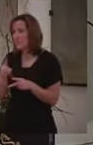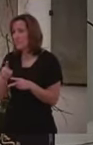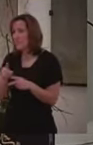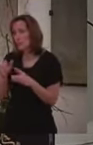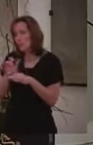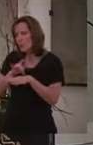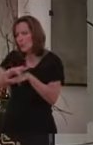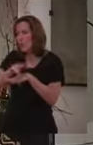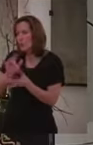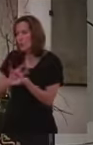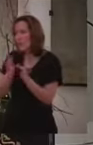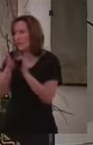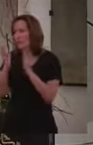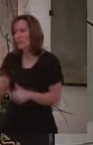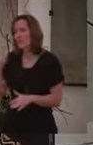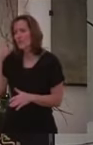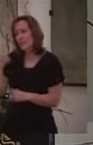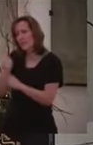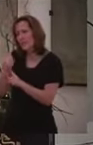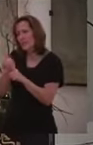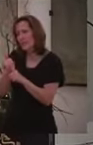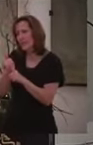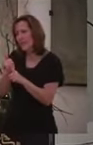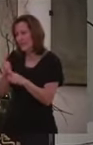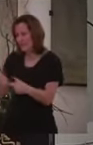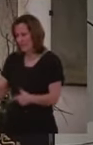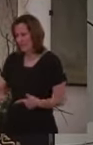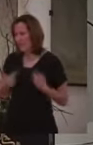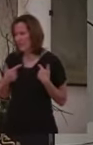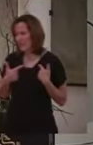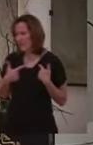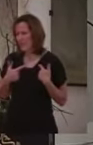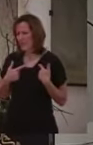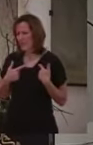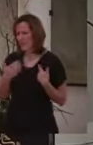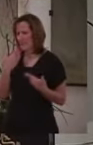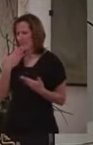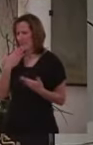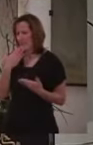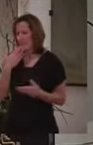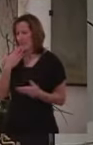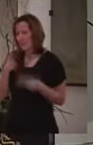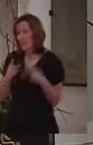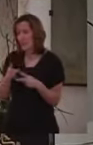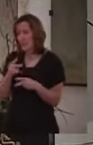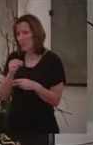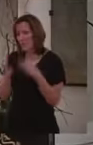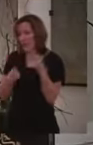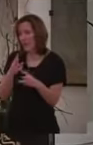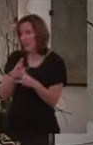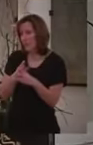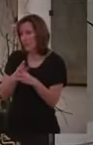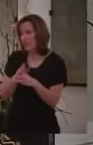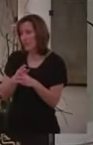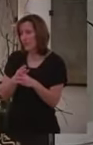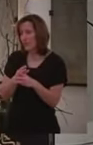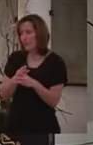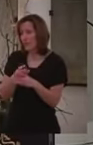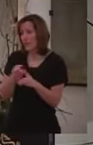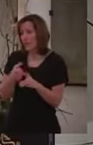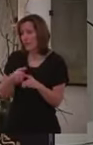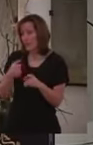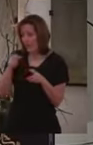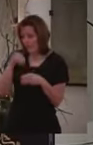Those early Christians saw themselves as resident aliens. They were people of God who were in this world, but not